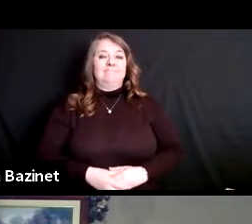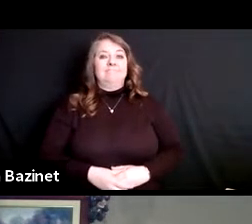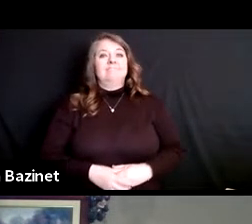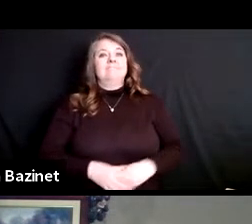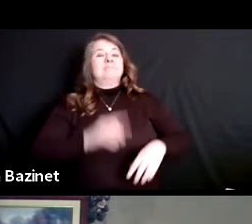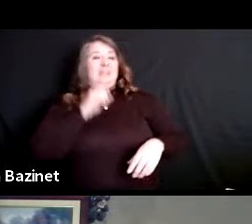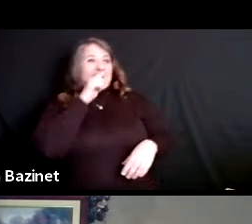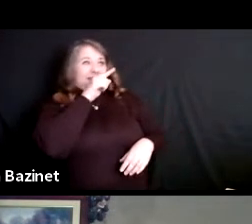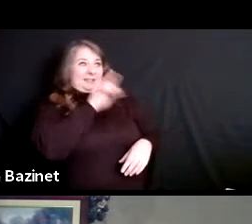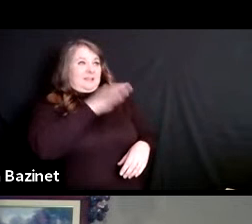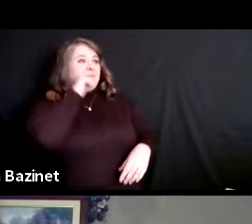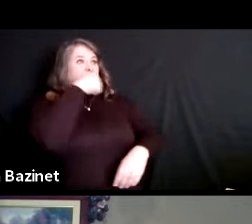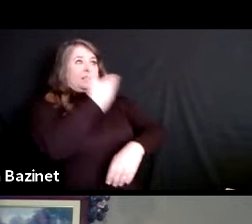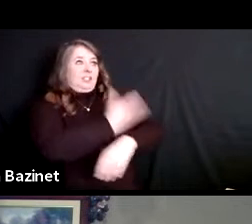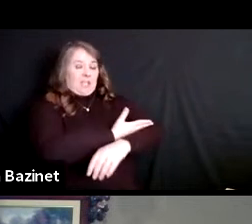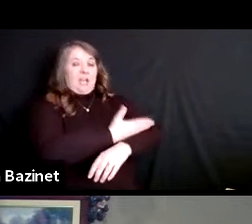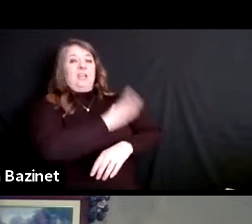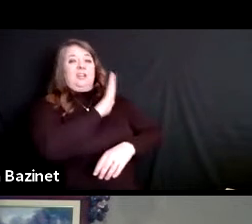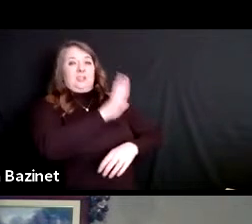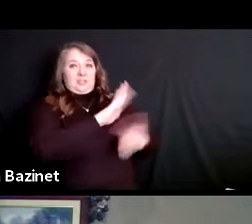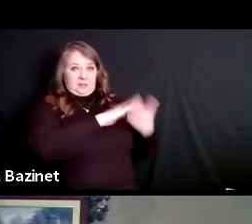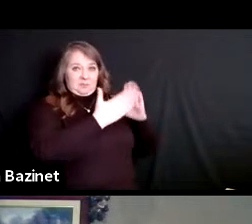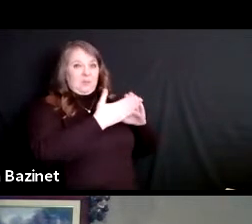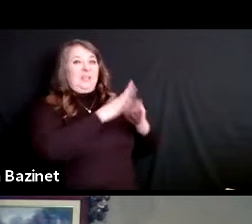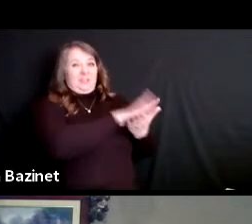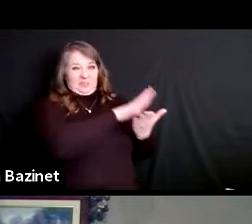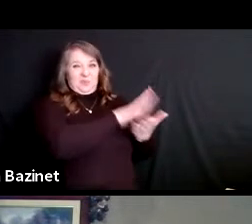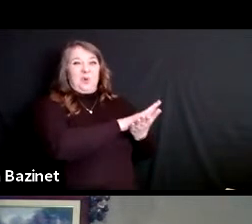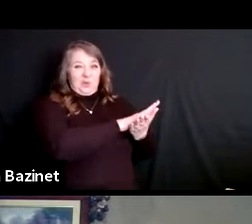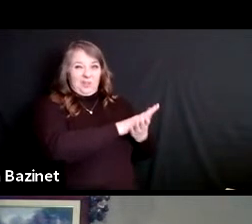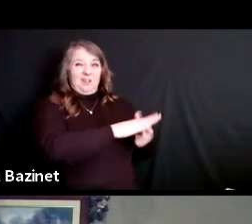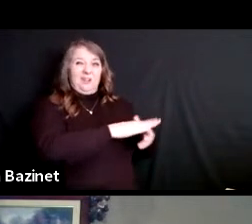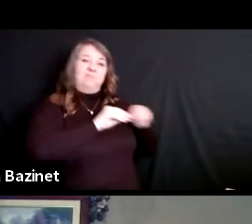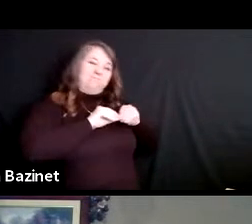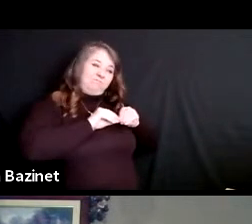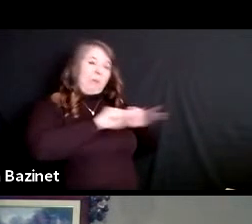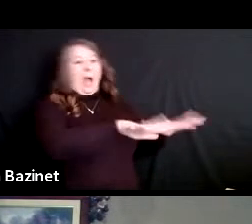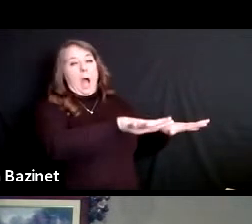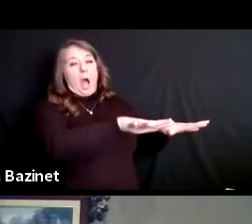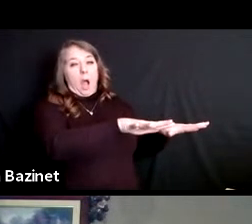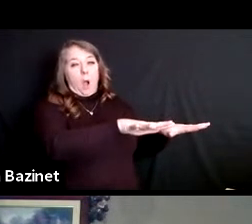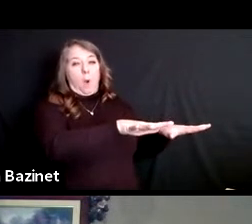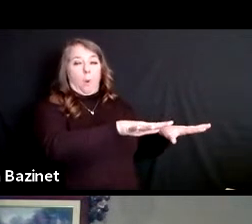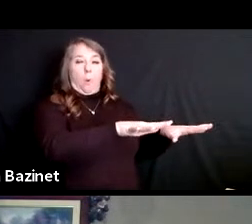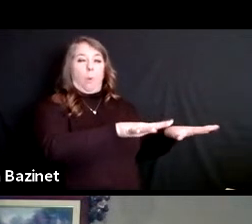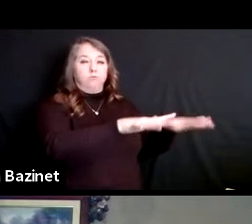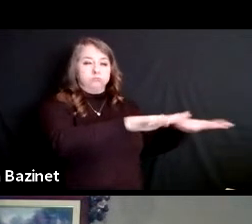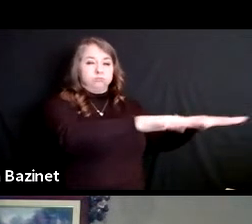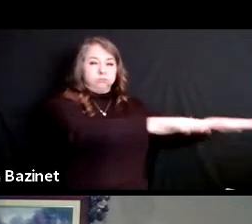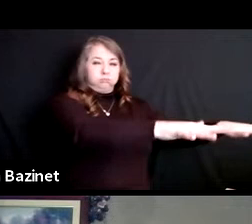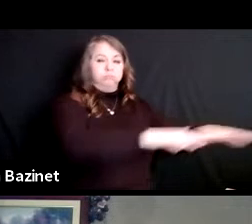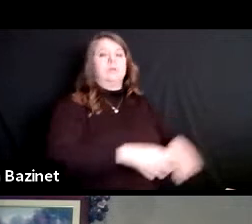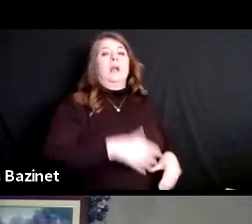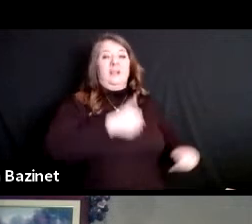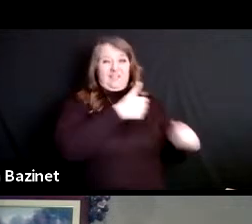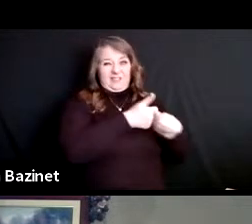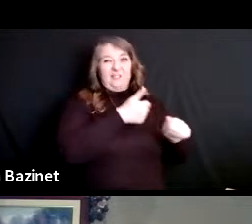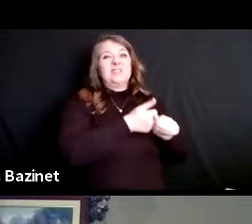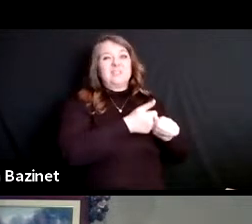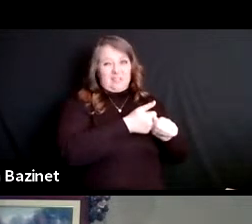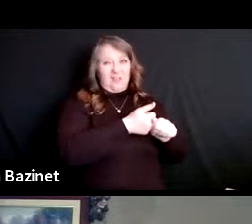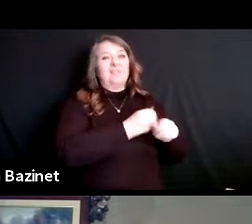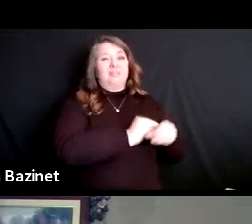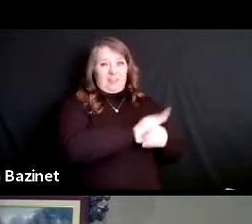They've had a huge outbreak in their school, in their very small community, and she is a COVID long